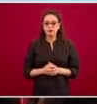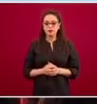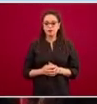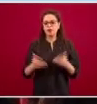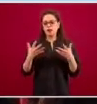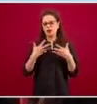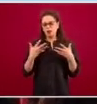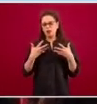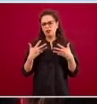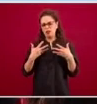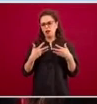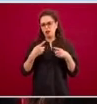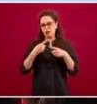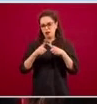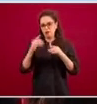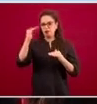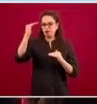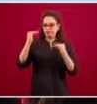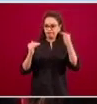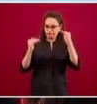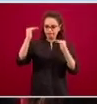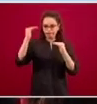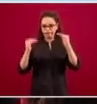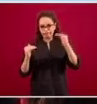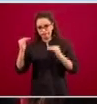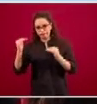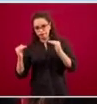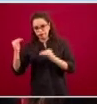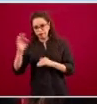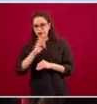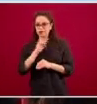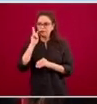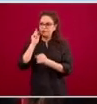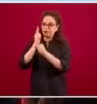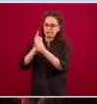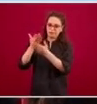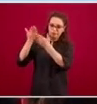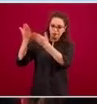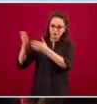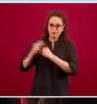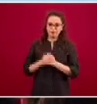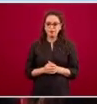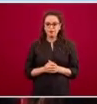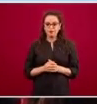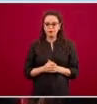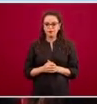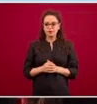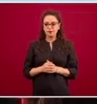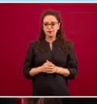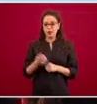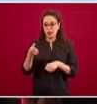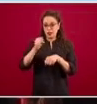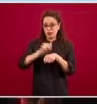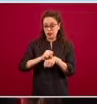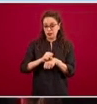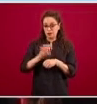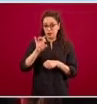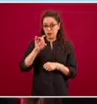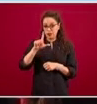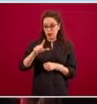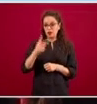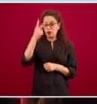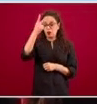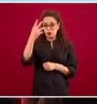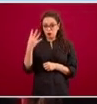zone. And as you can see, there are small variations, like in this area. For example, here in week 37,